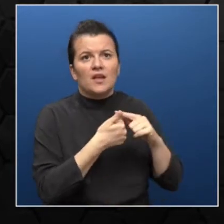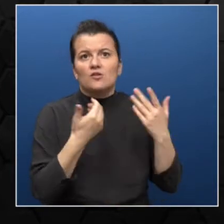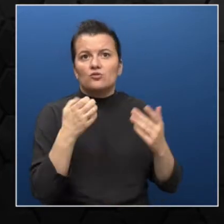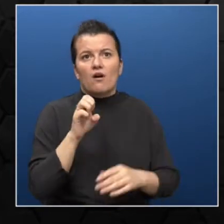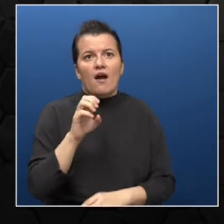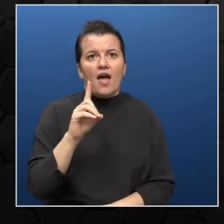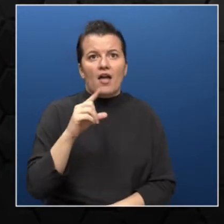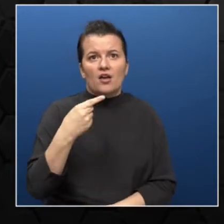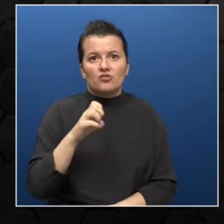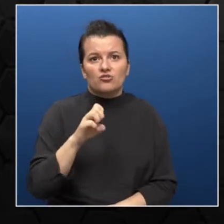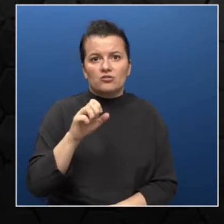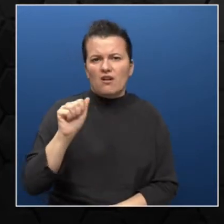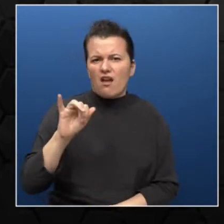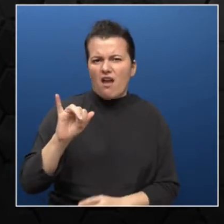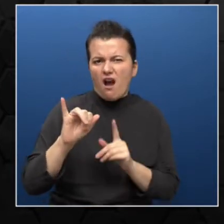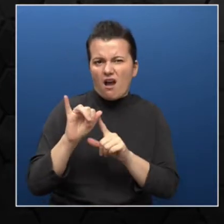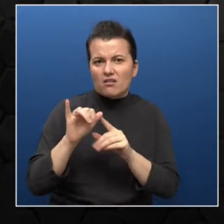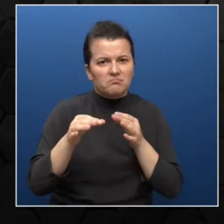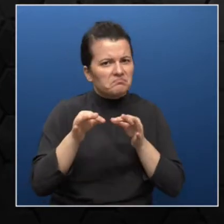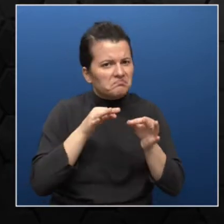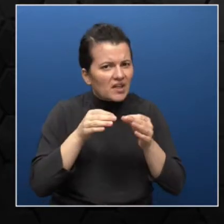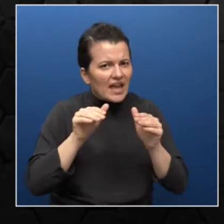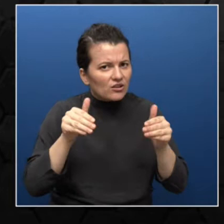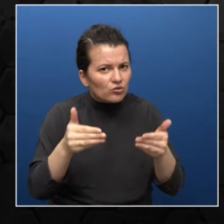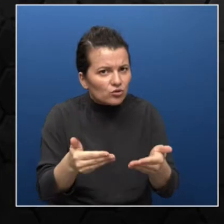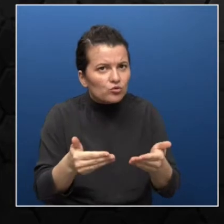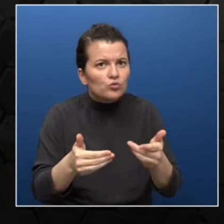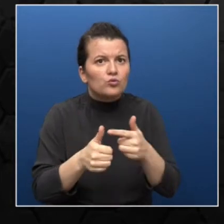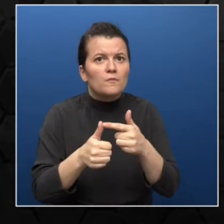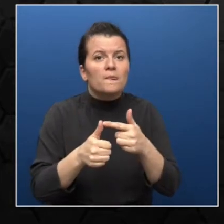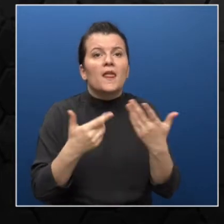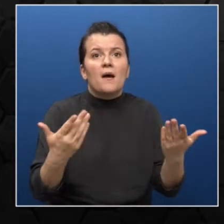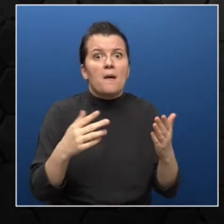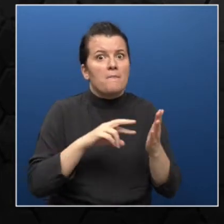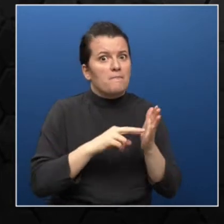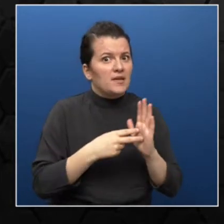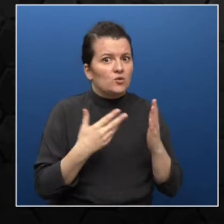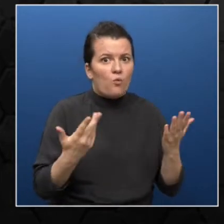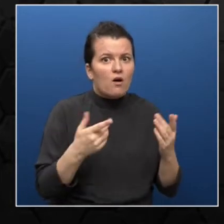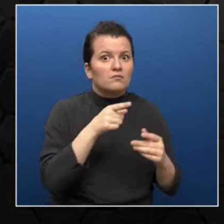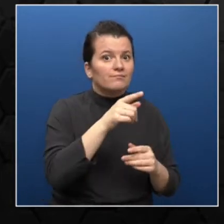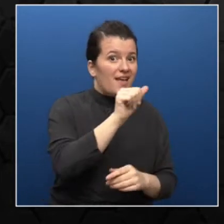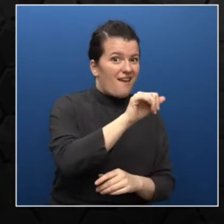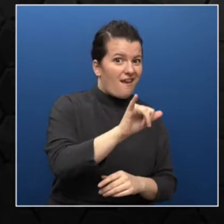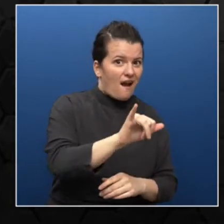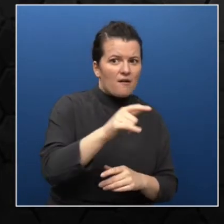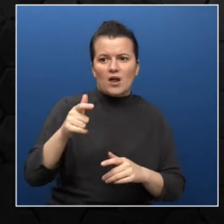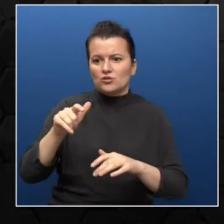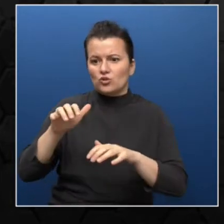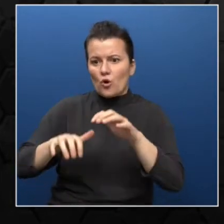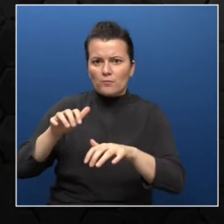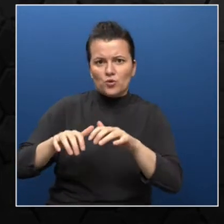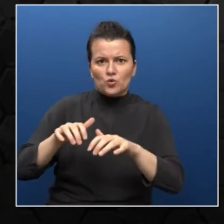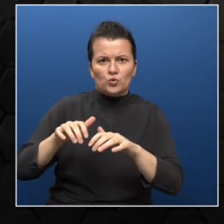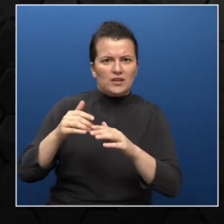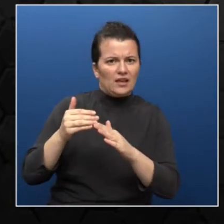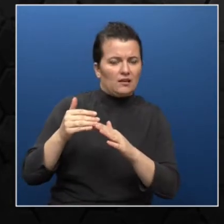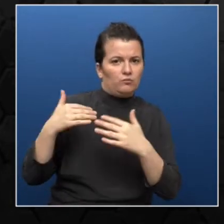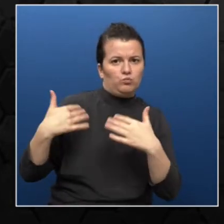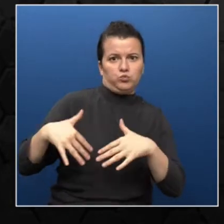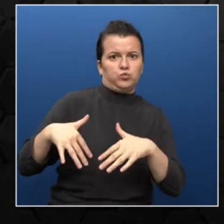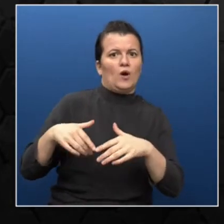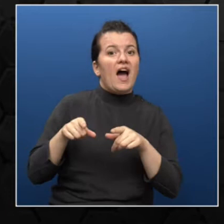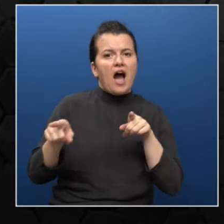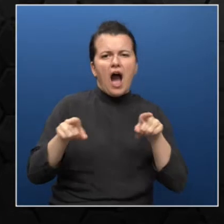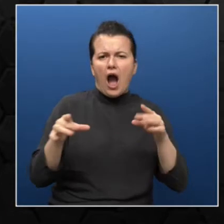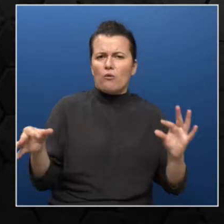is a culmination of the two broad fields of edge computing and artificial intelligence. I'll be moving on with the genesis of tiny